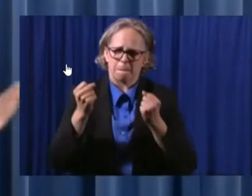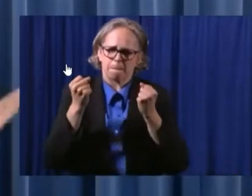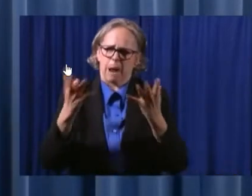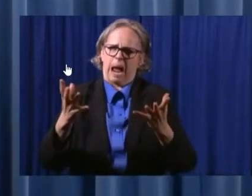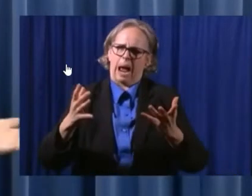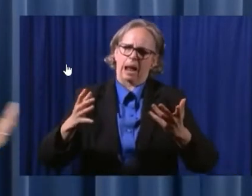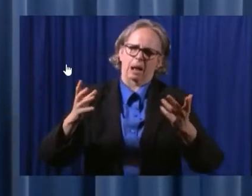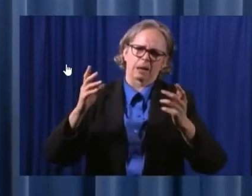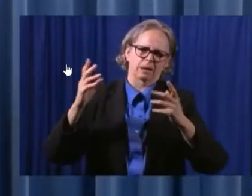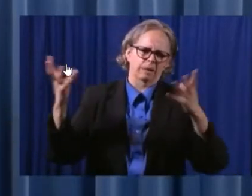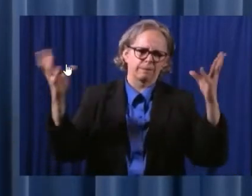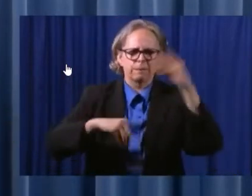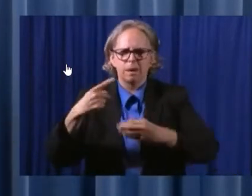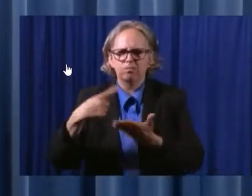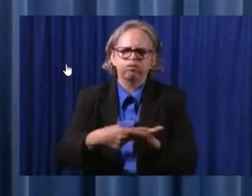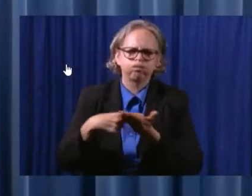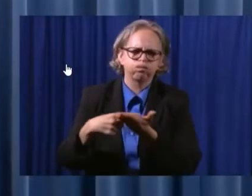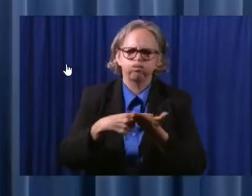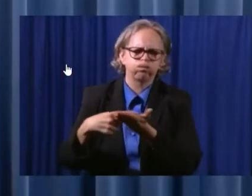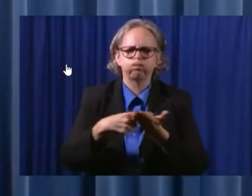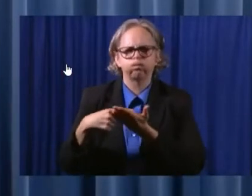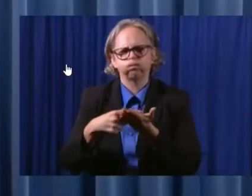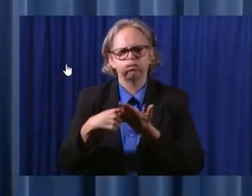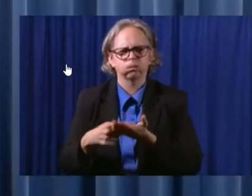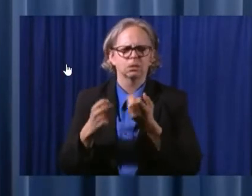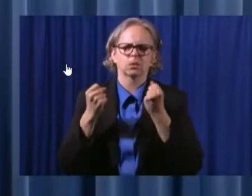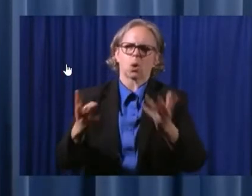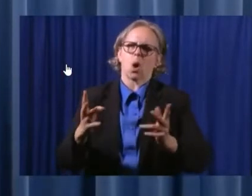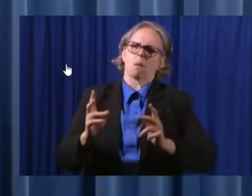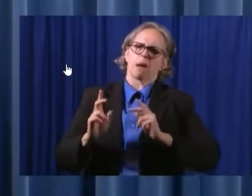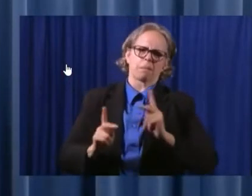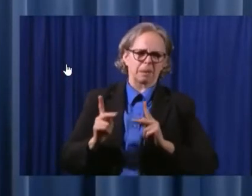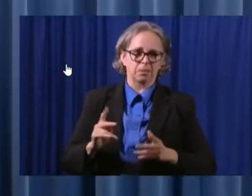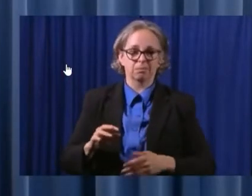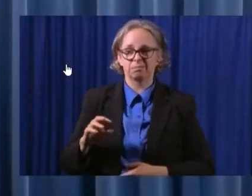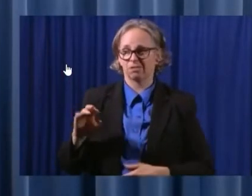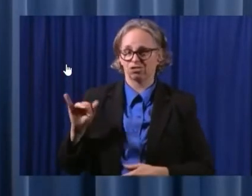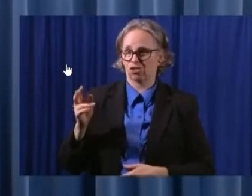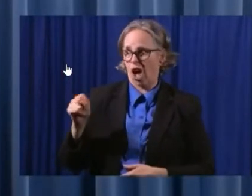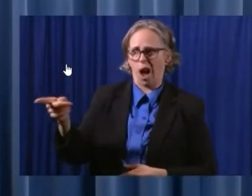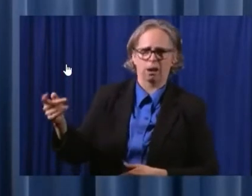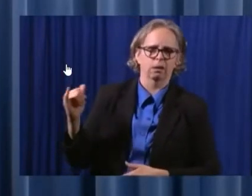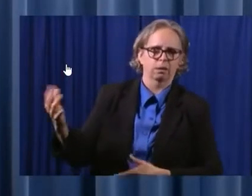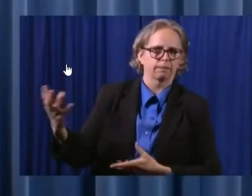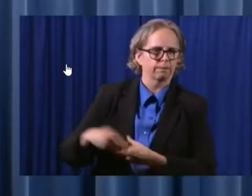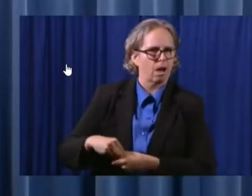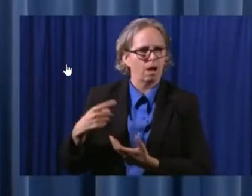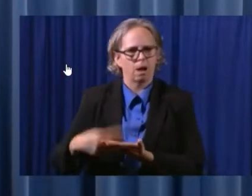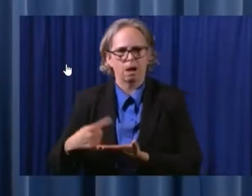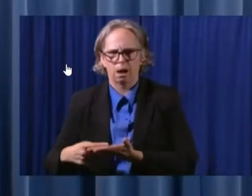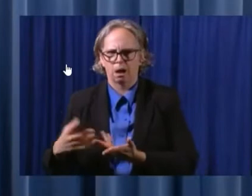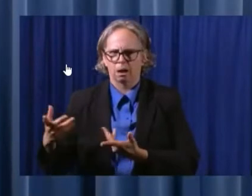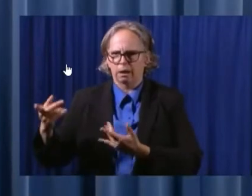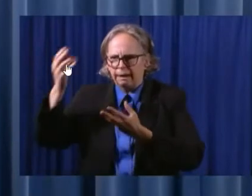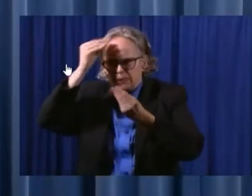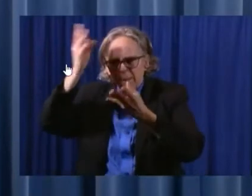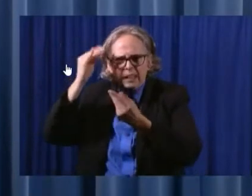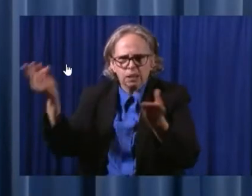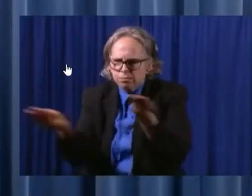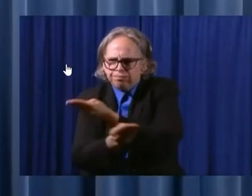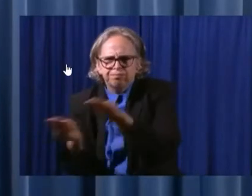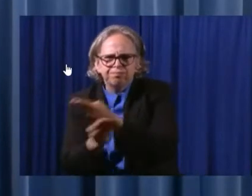had, most of them separate, and John would report to me many of them that I had with superintendents all over the